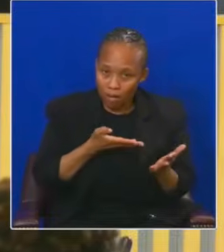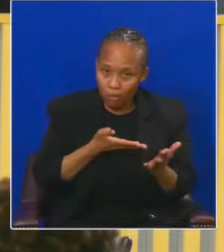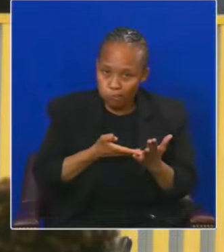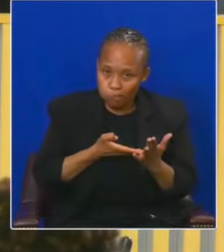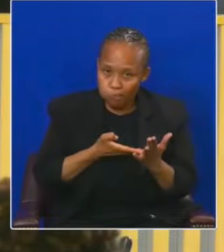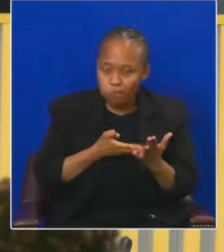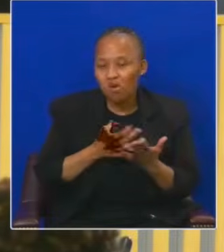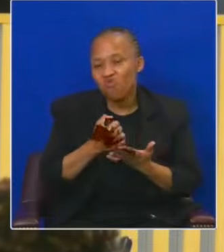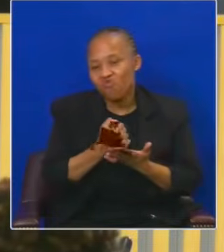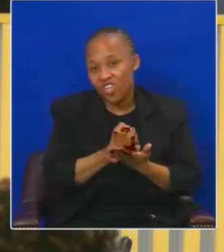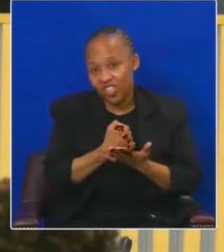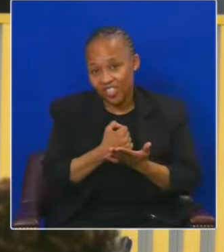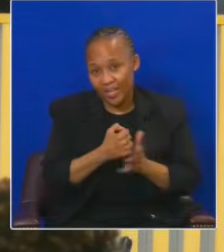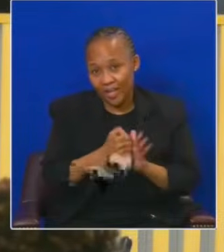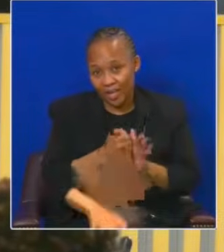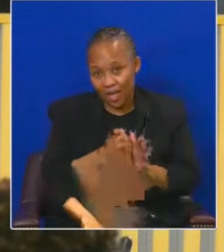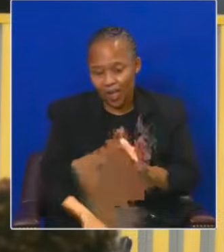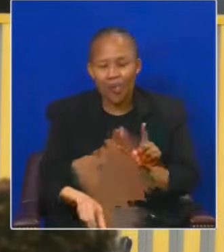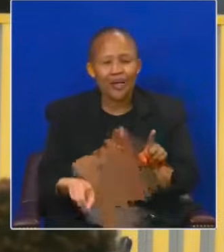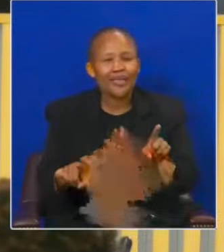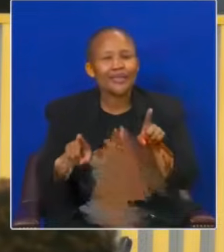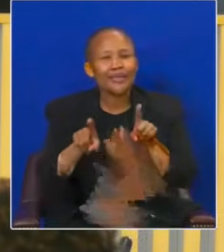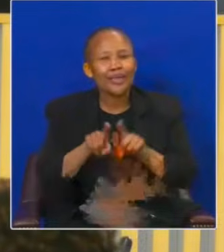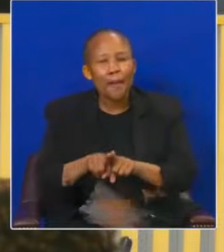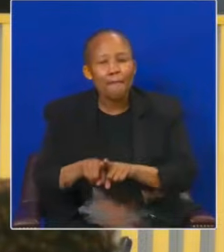signature that